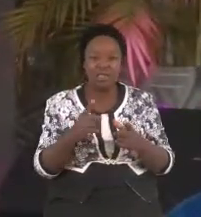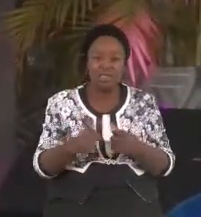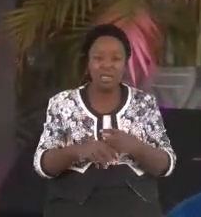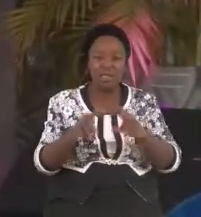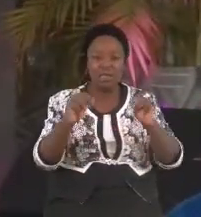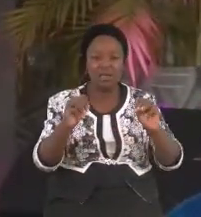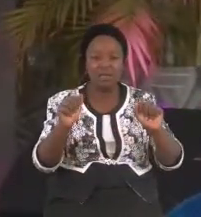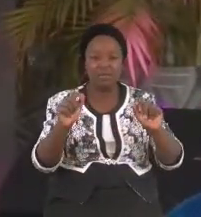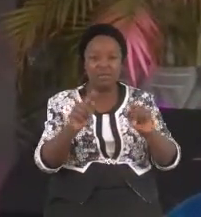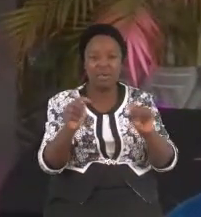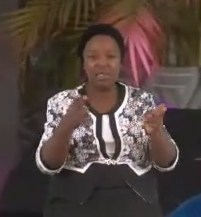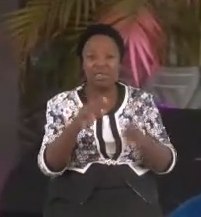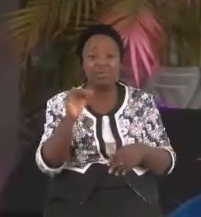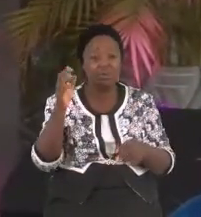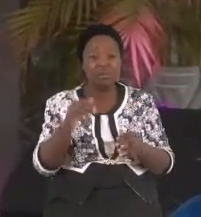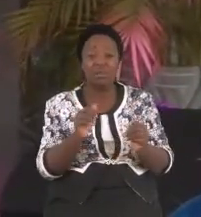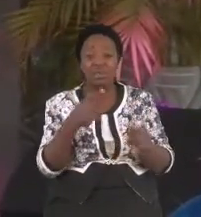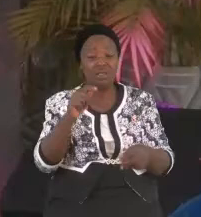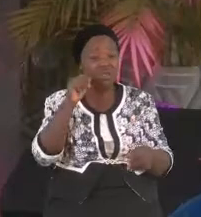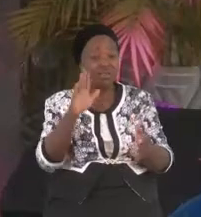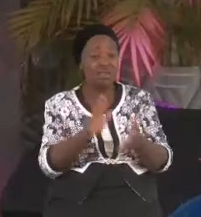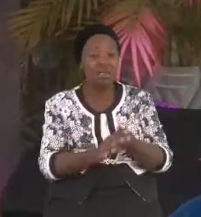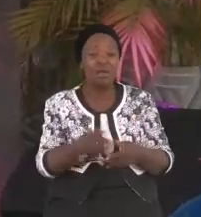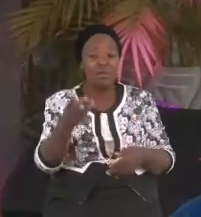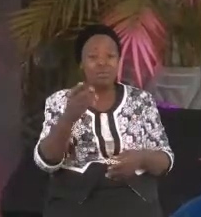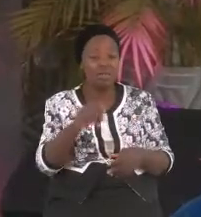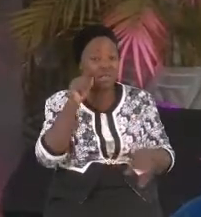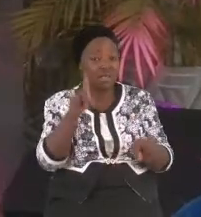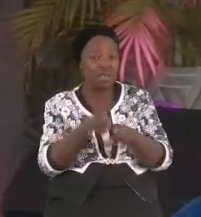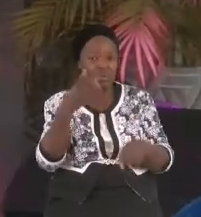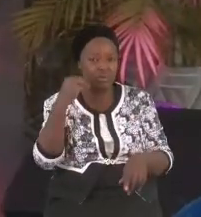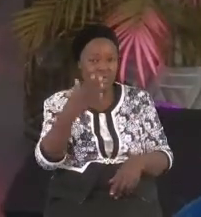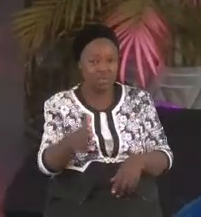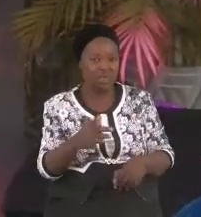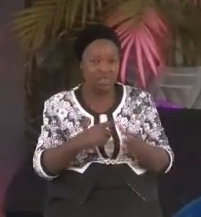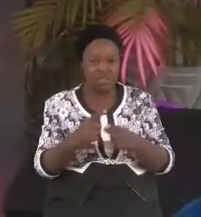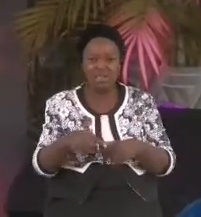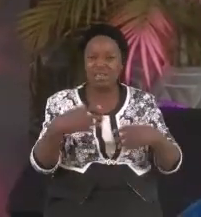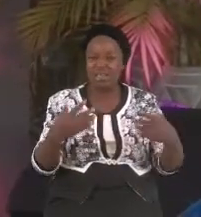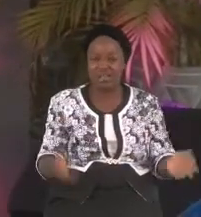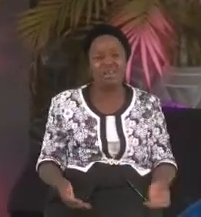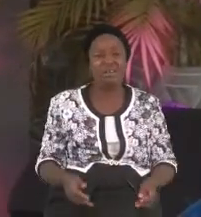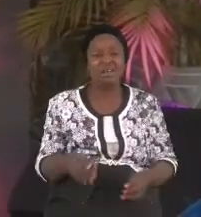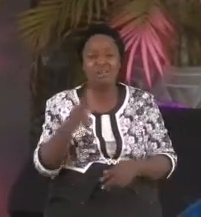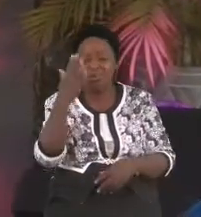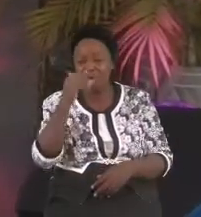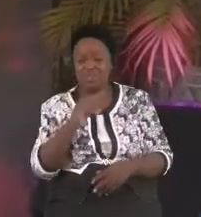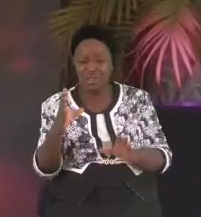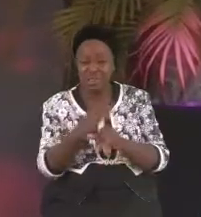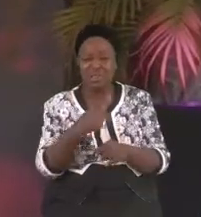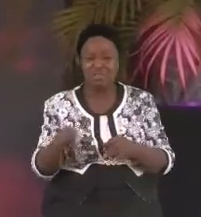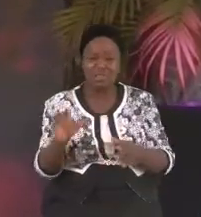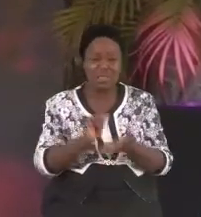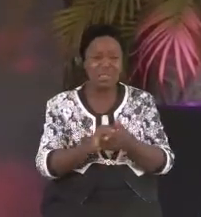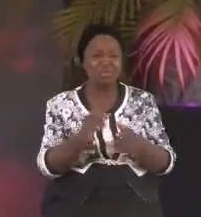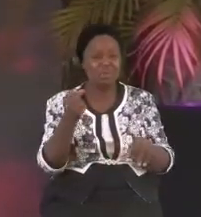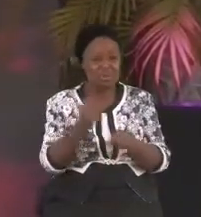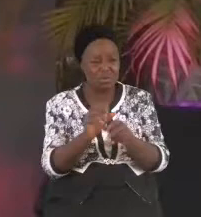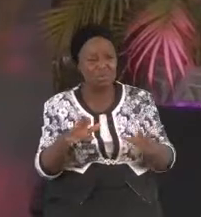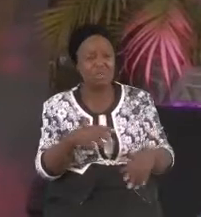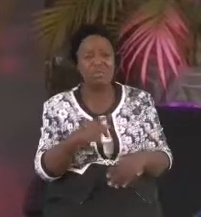unto him, Lord, by this time he stinketh. For he had been